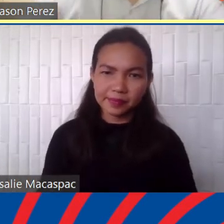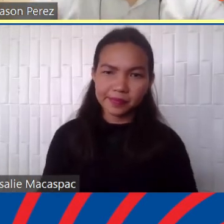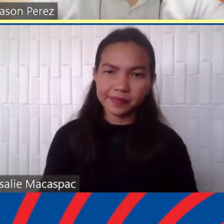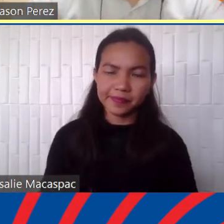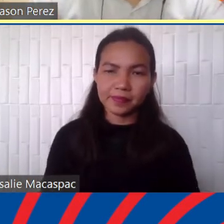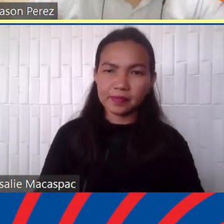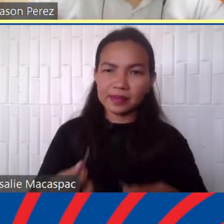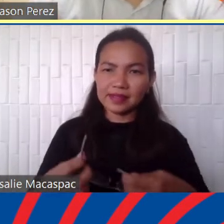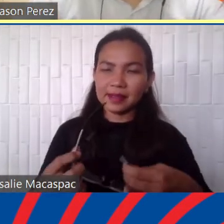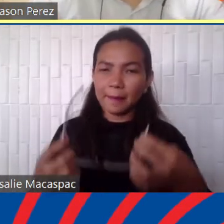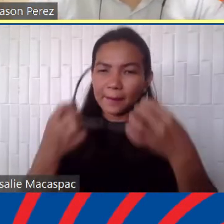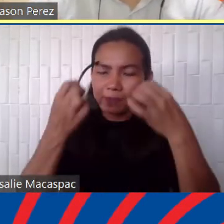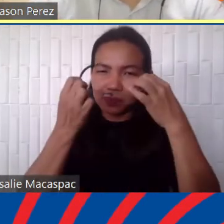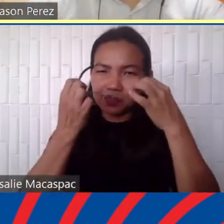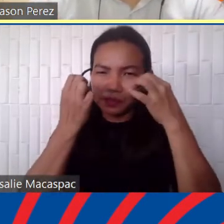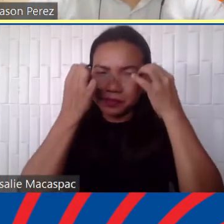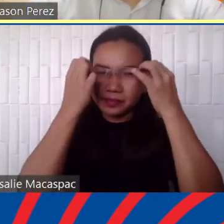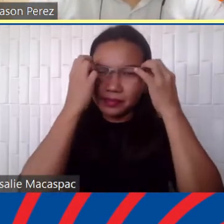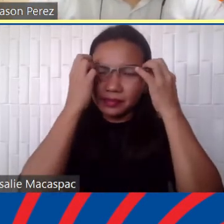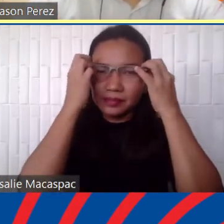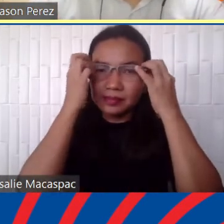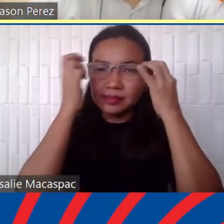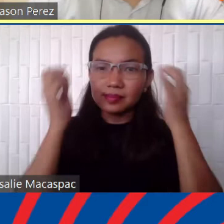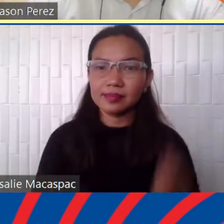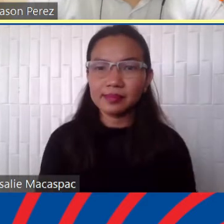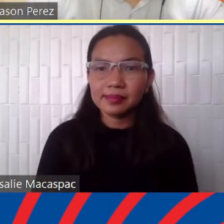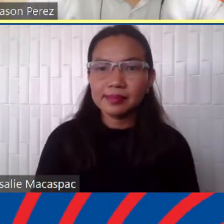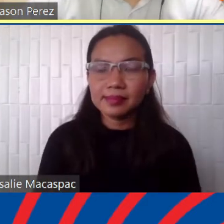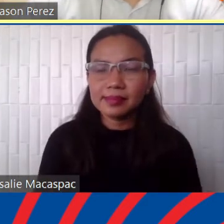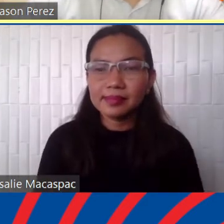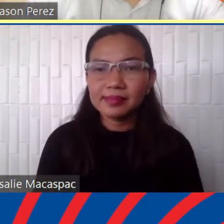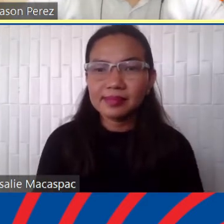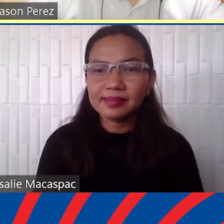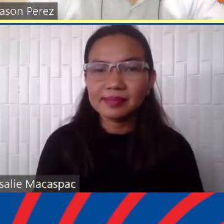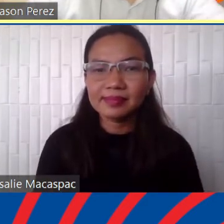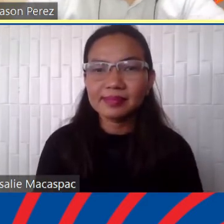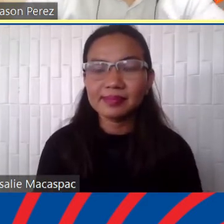And while you're doing that, I'm also looking at the chats.